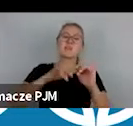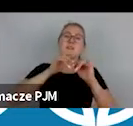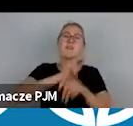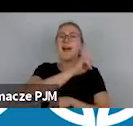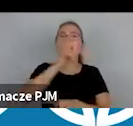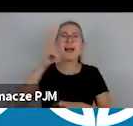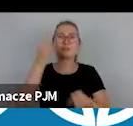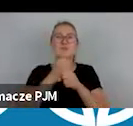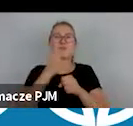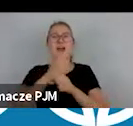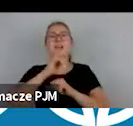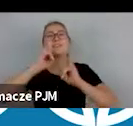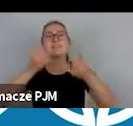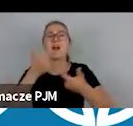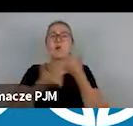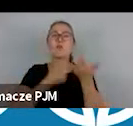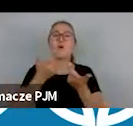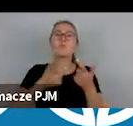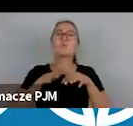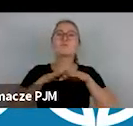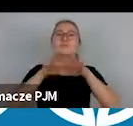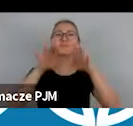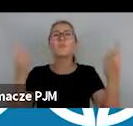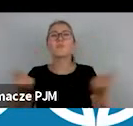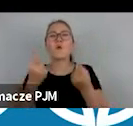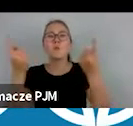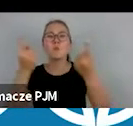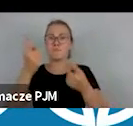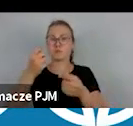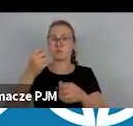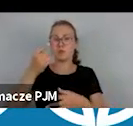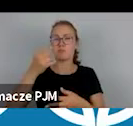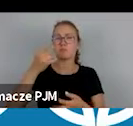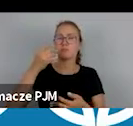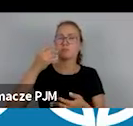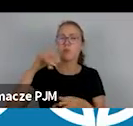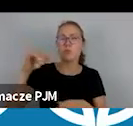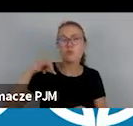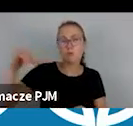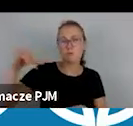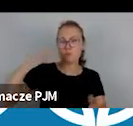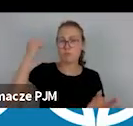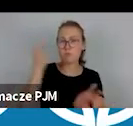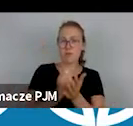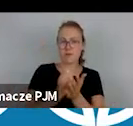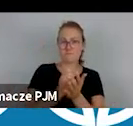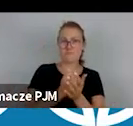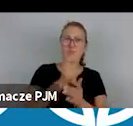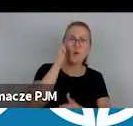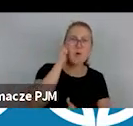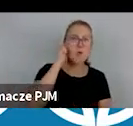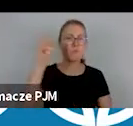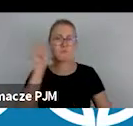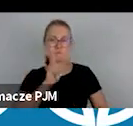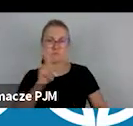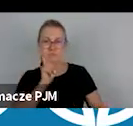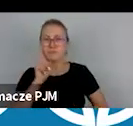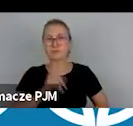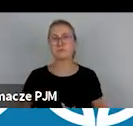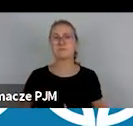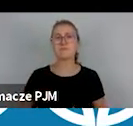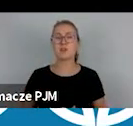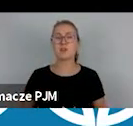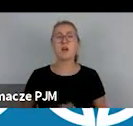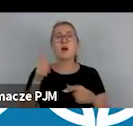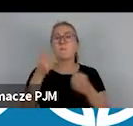principle is that it must be accountable to women's rights organizations. It must be in dialogue with, follow the priorities